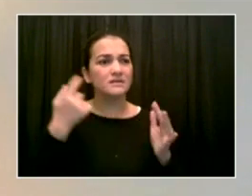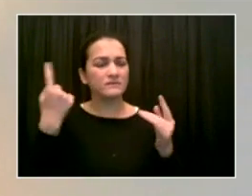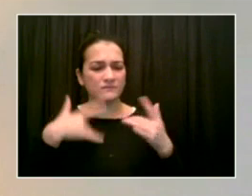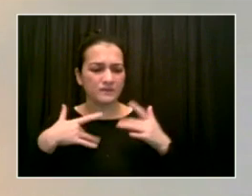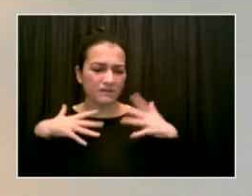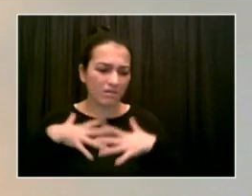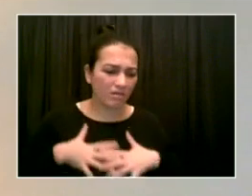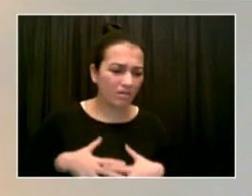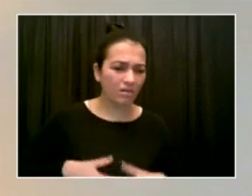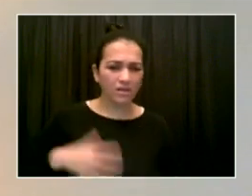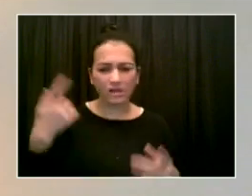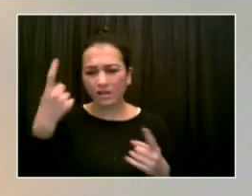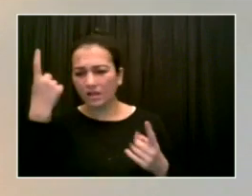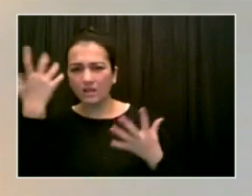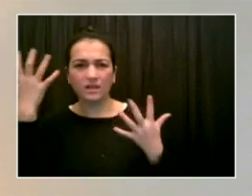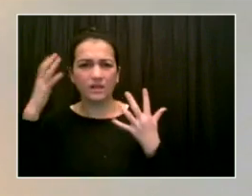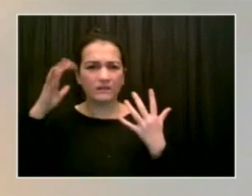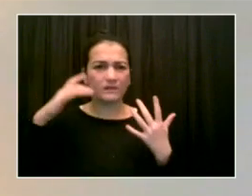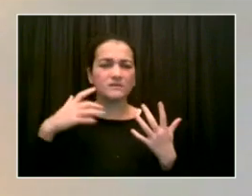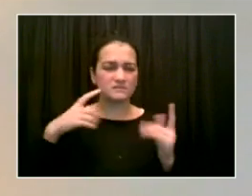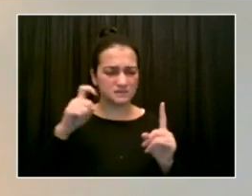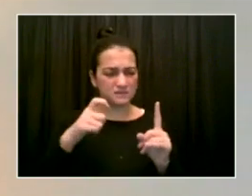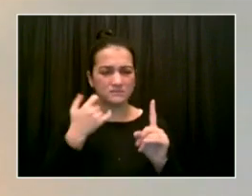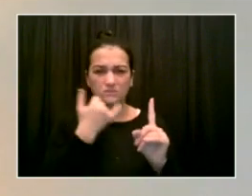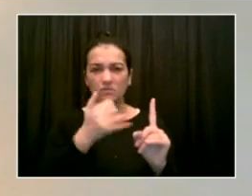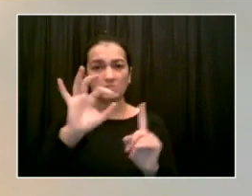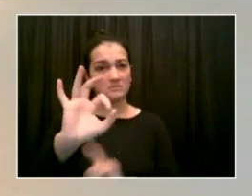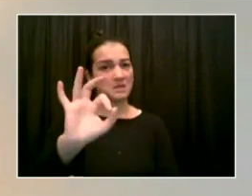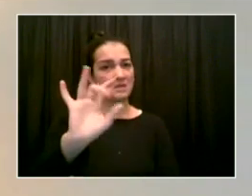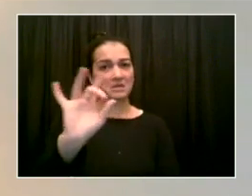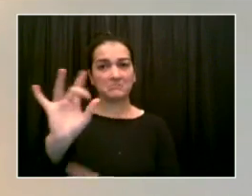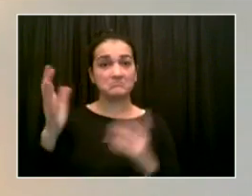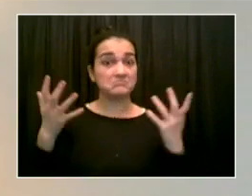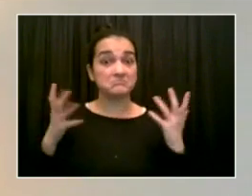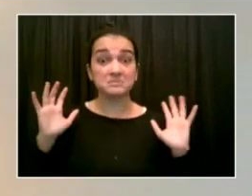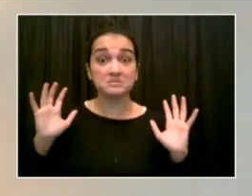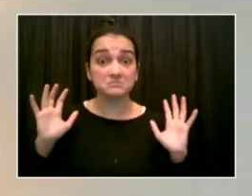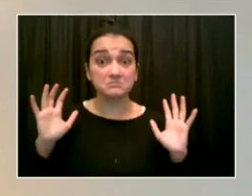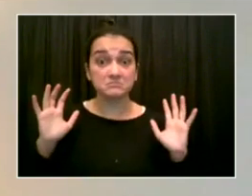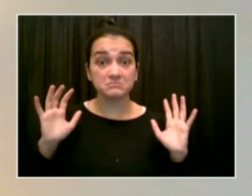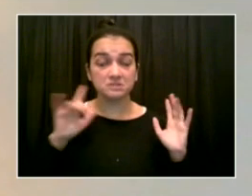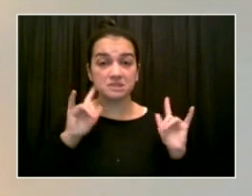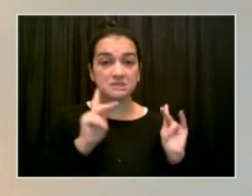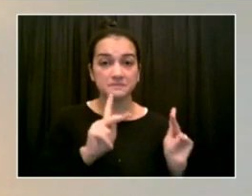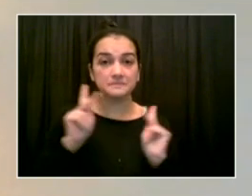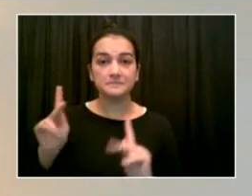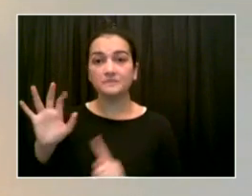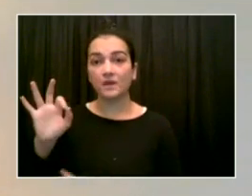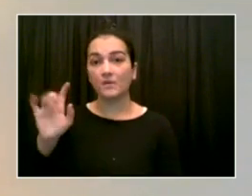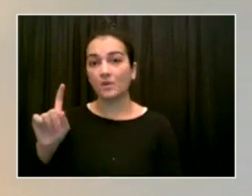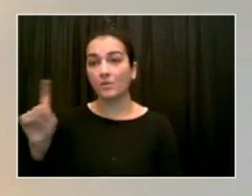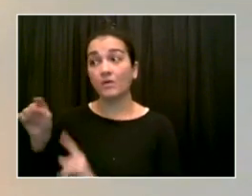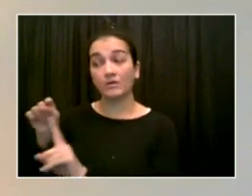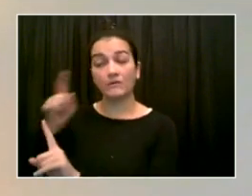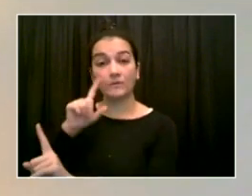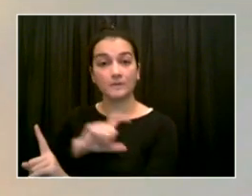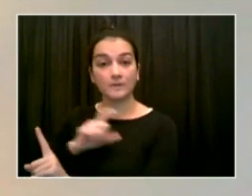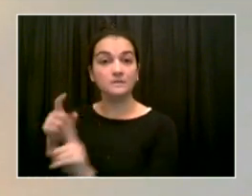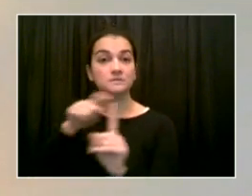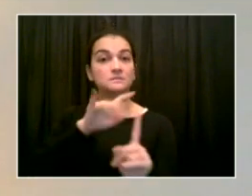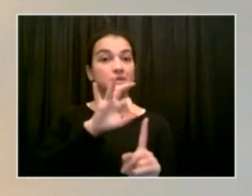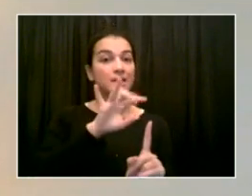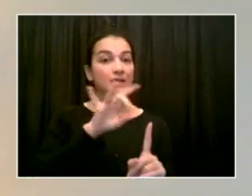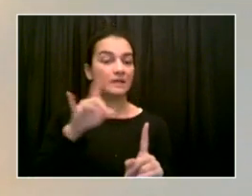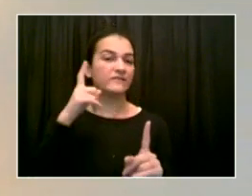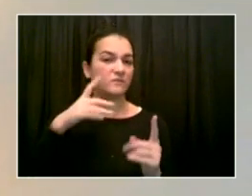Our work here in New York City and our work with leaders across the country has helped to reduce the stigma around mental illness and addiction